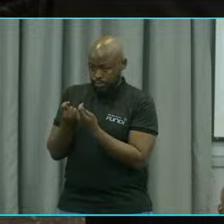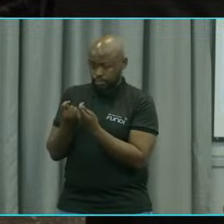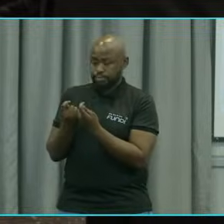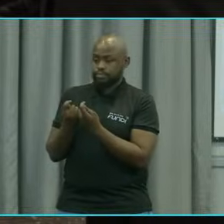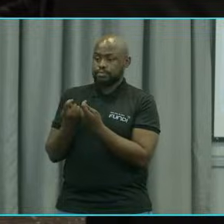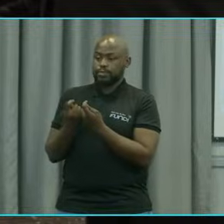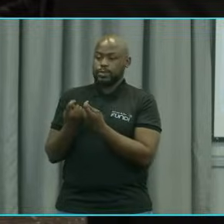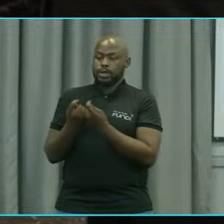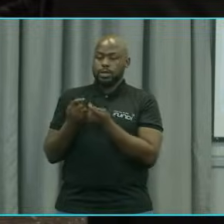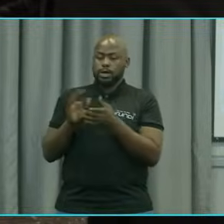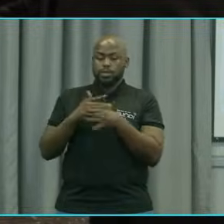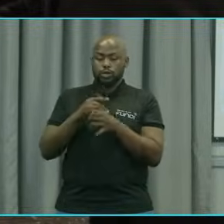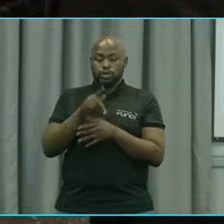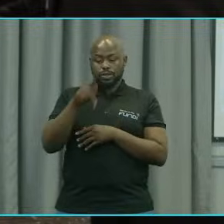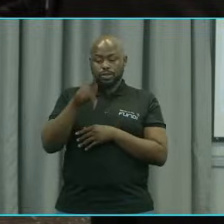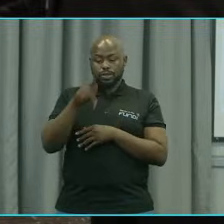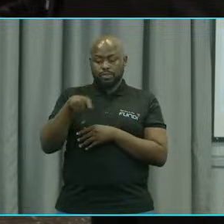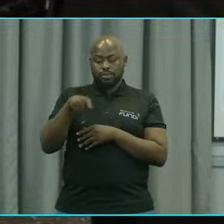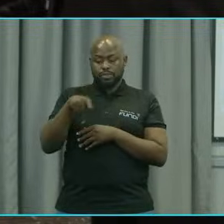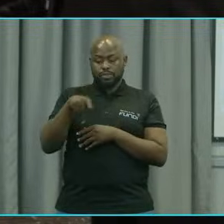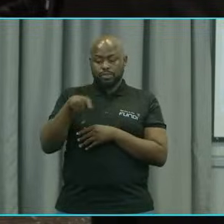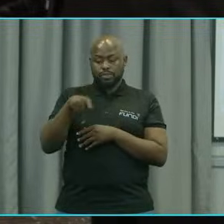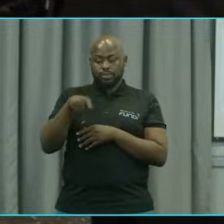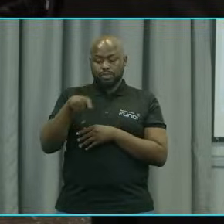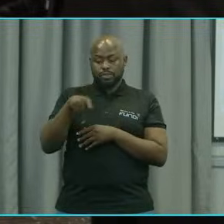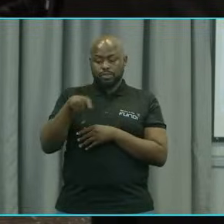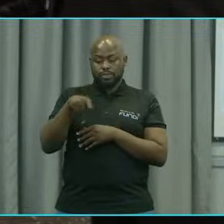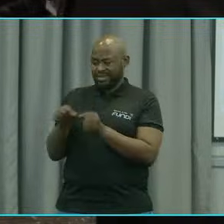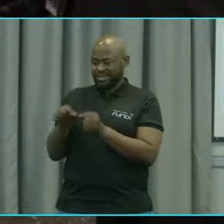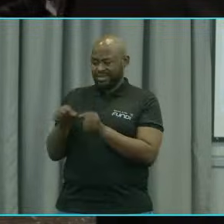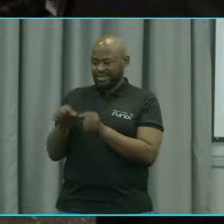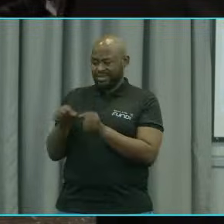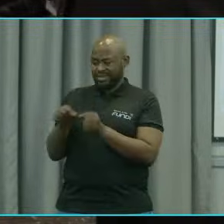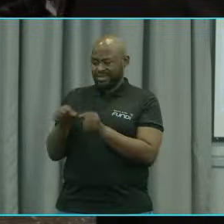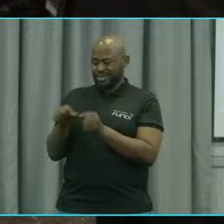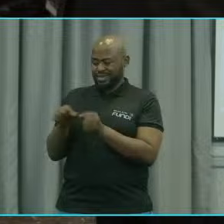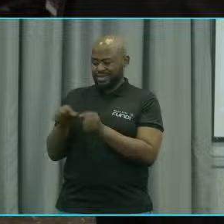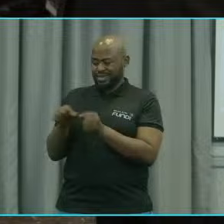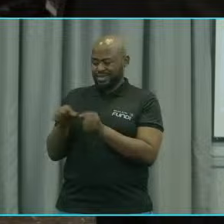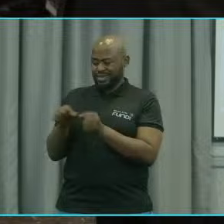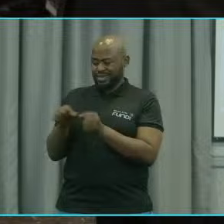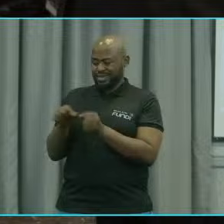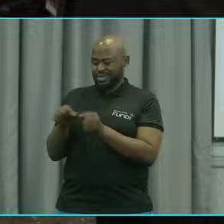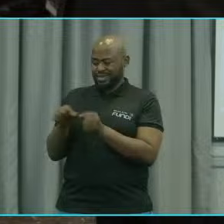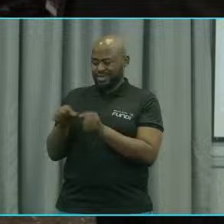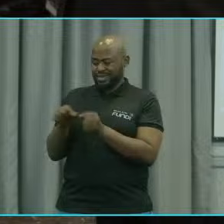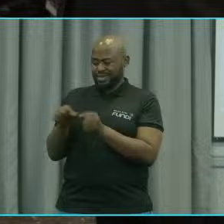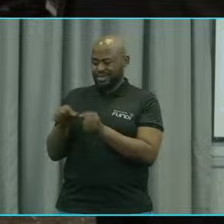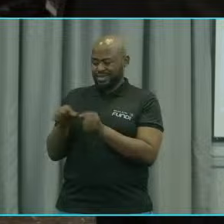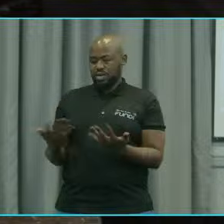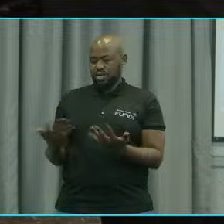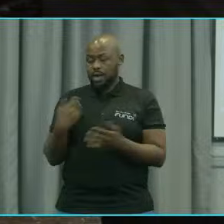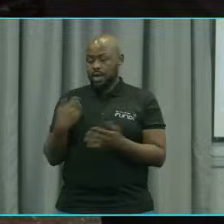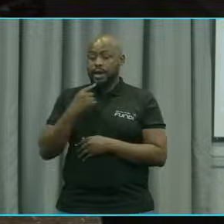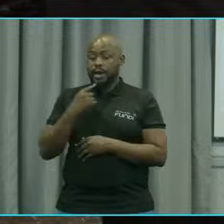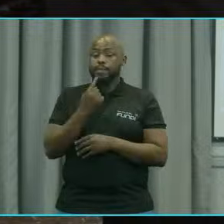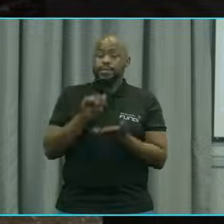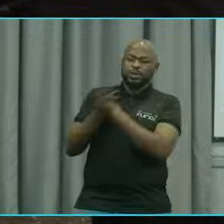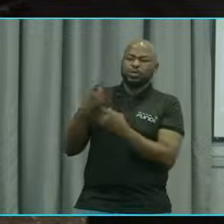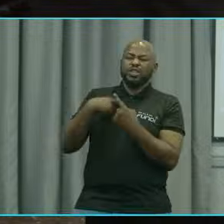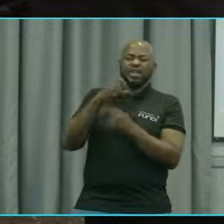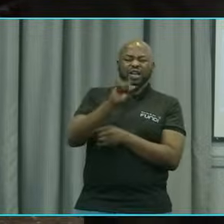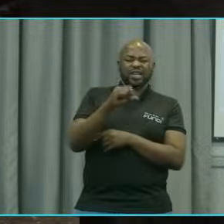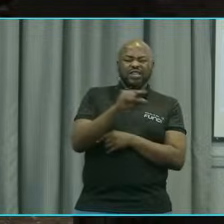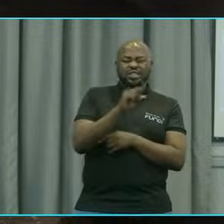because the PPN, the current model is still going to be with us actually a couple of years. And I'm saying that is because besides